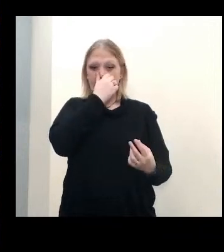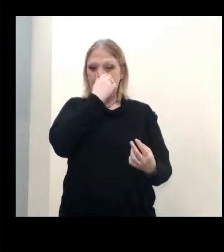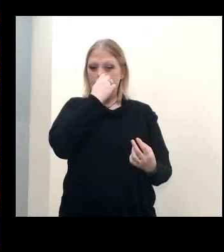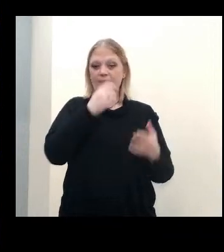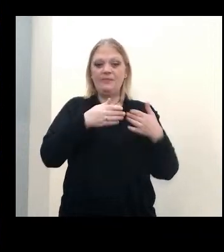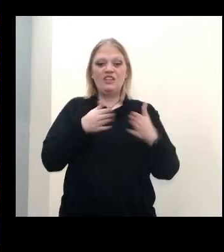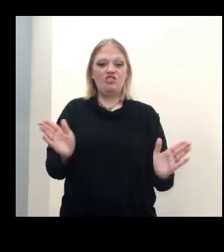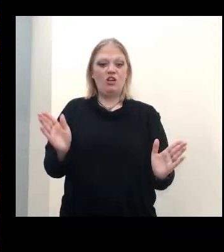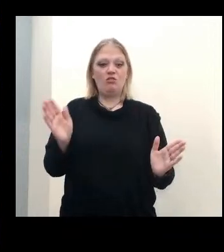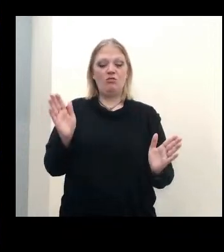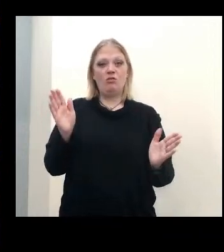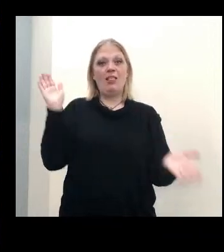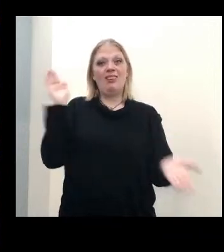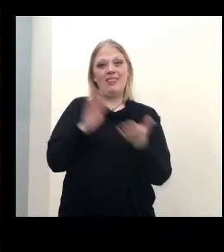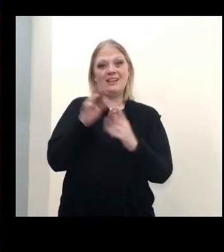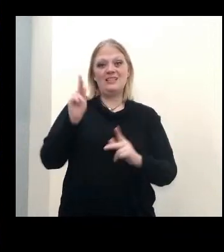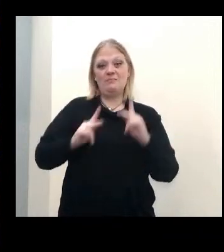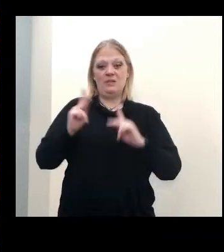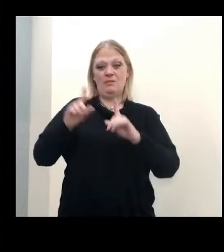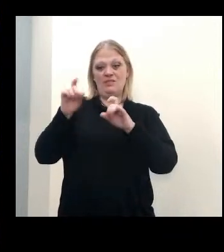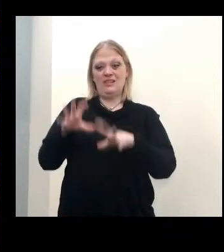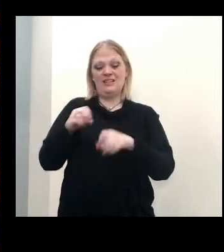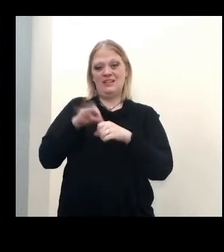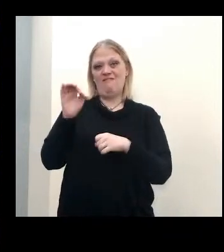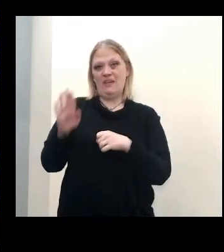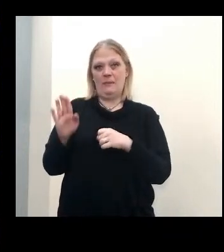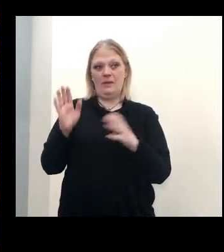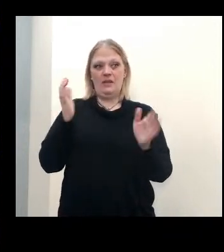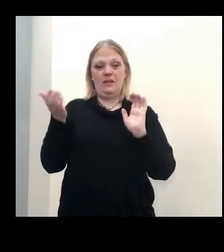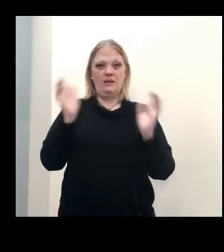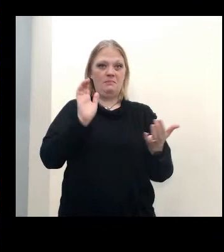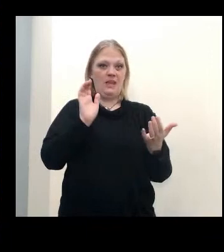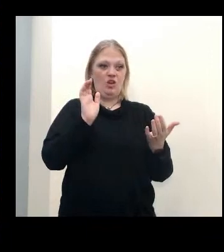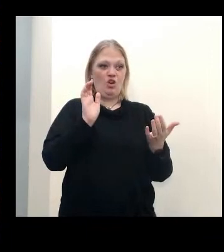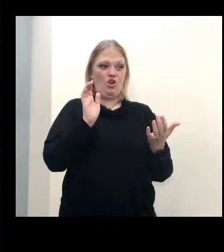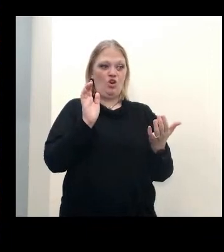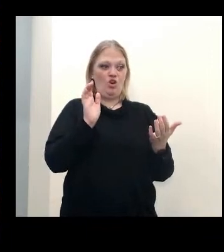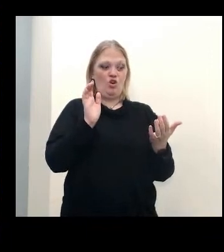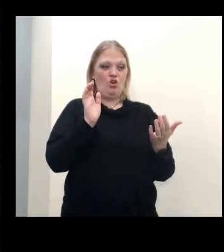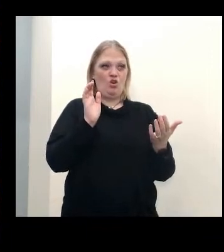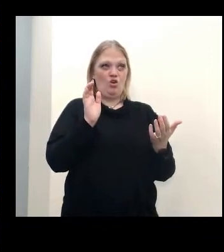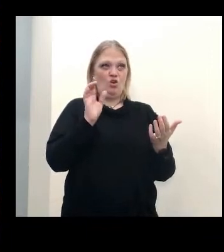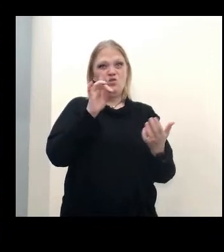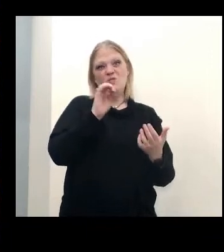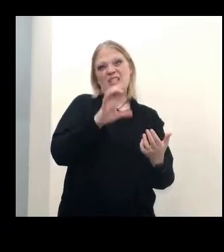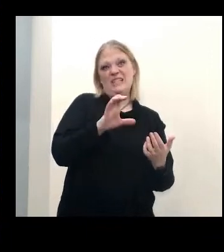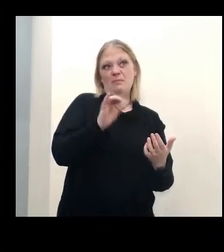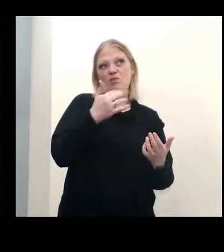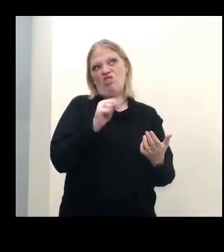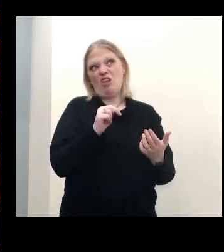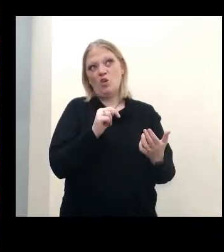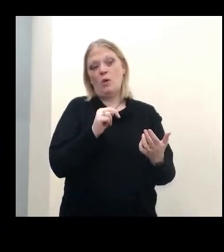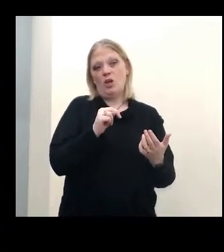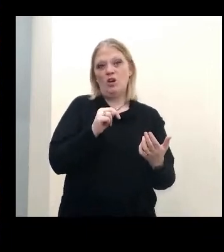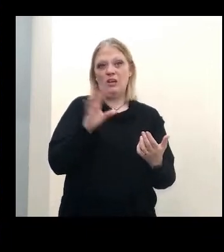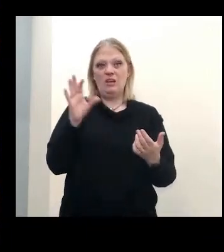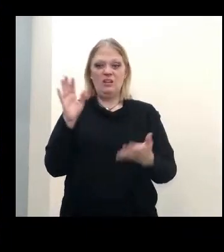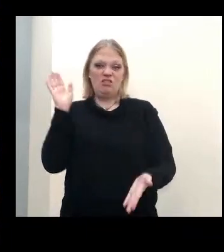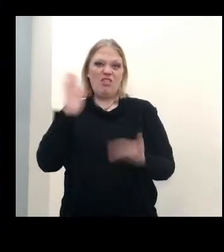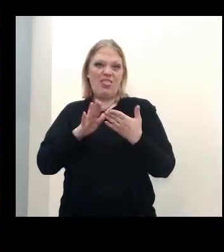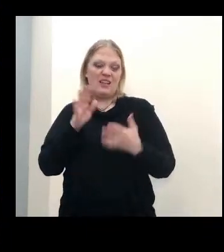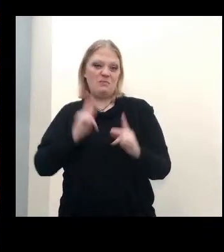in general, less people have tested in February than had been tested in December and January. So,